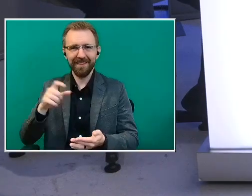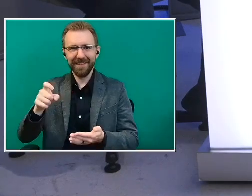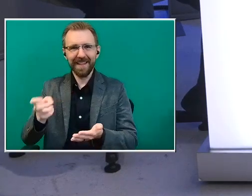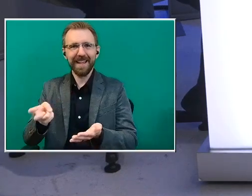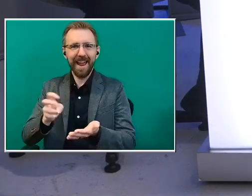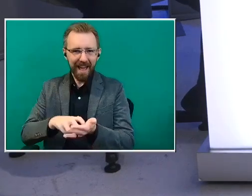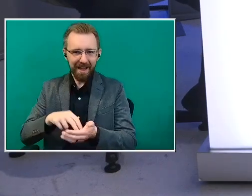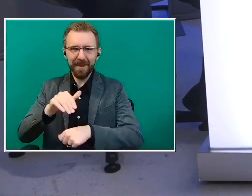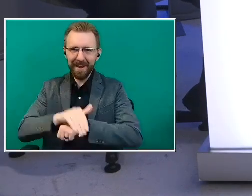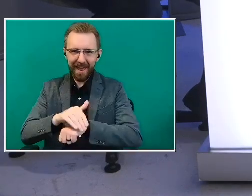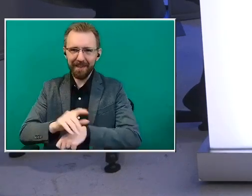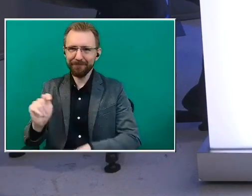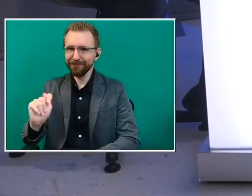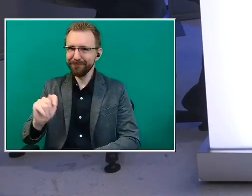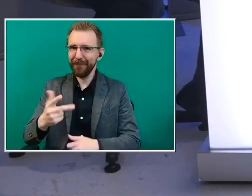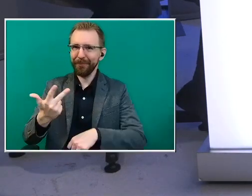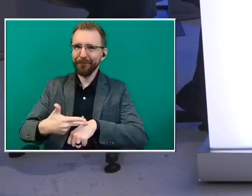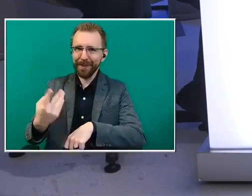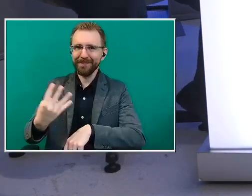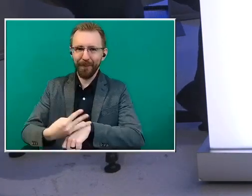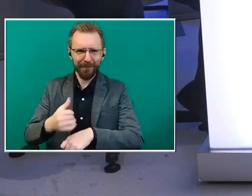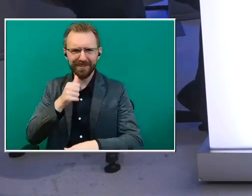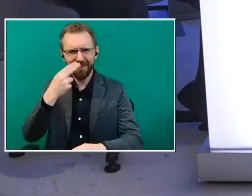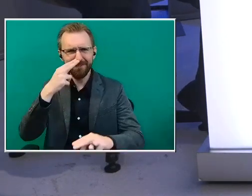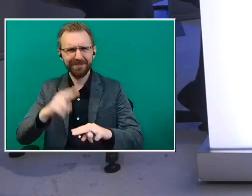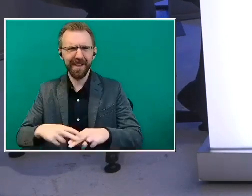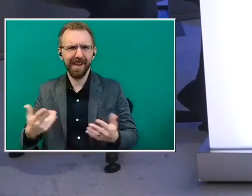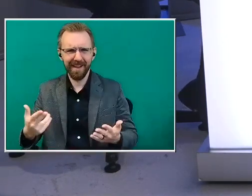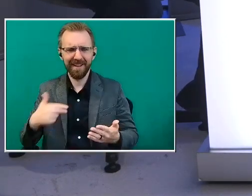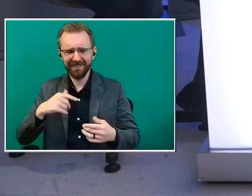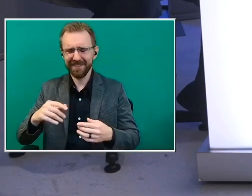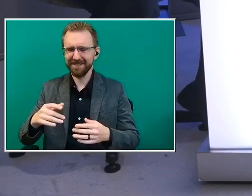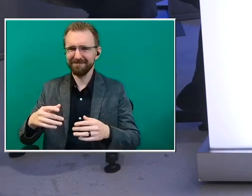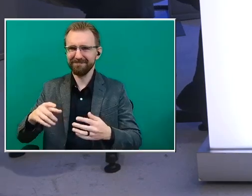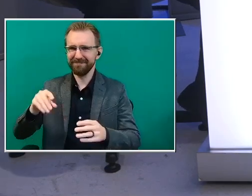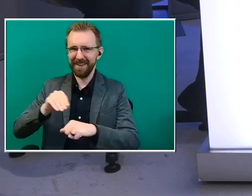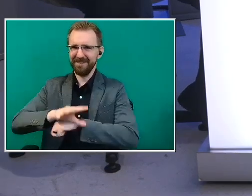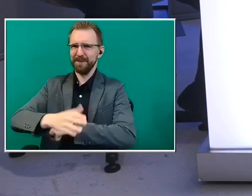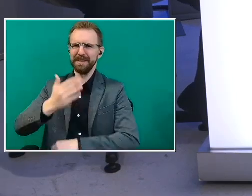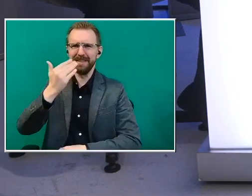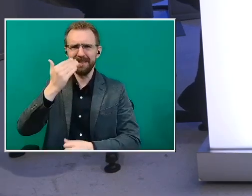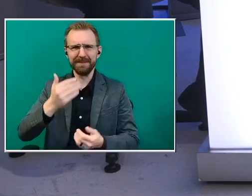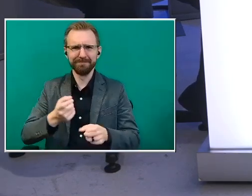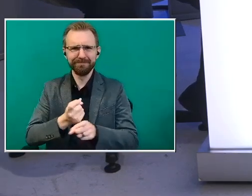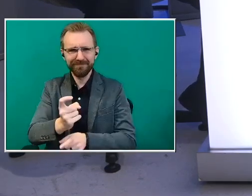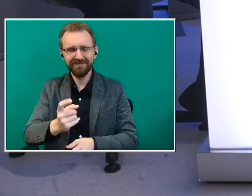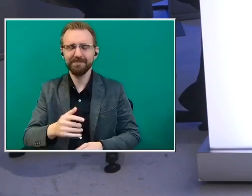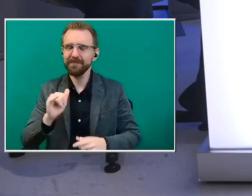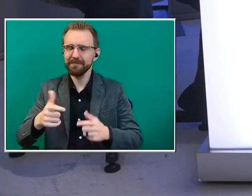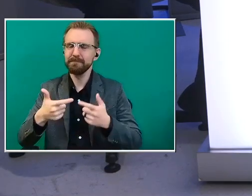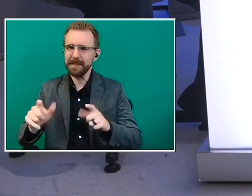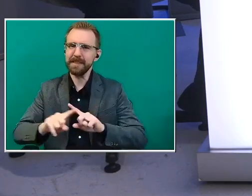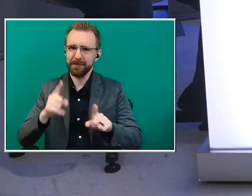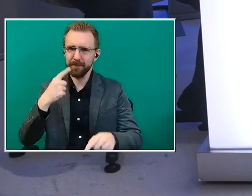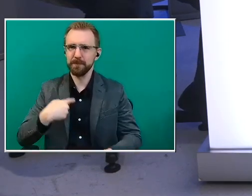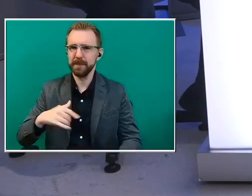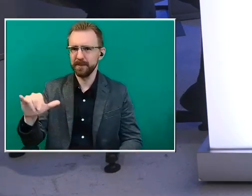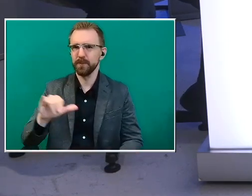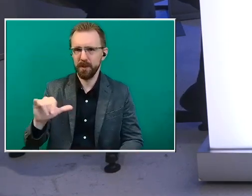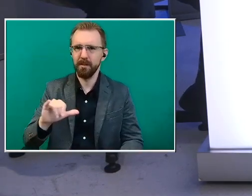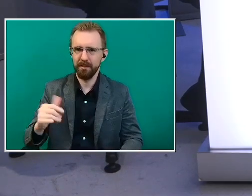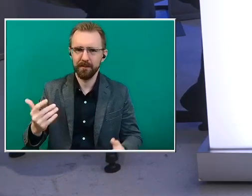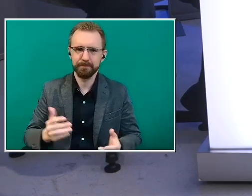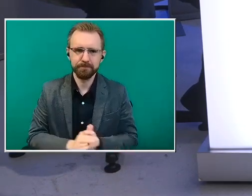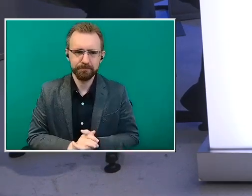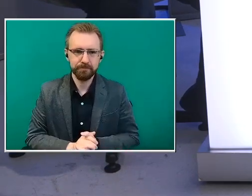4 times. Well, that's no fun at all. That kind of hurts your sleep. Yeah. And so that's made a big difference for me as well. So. Now, some people